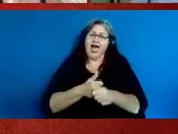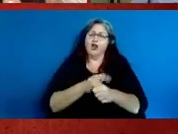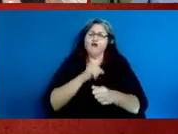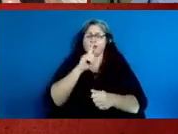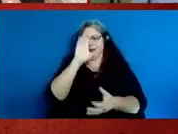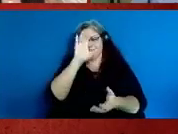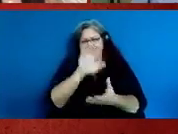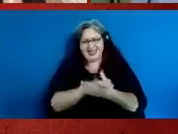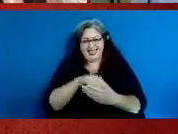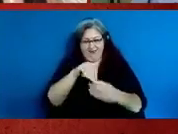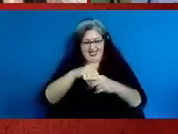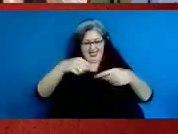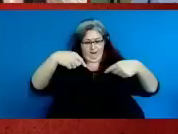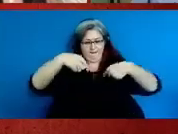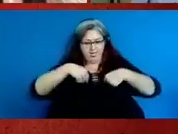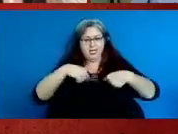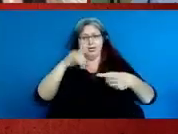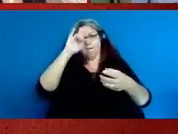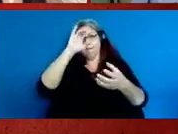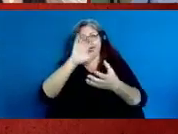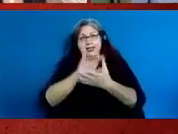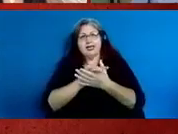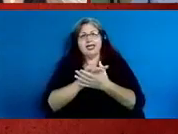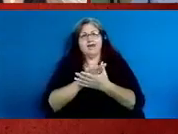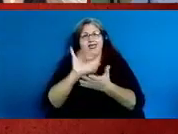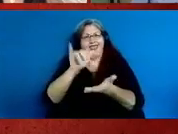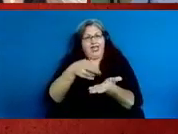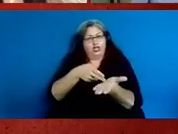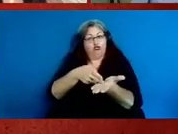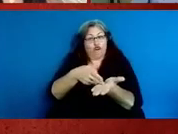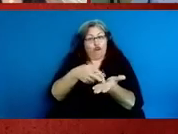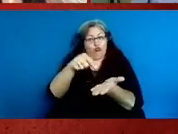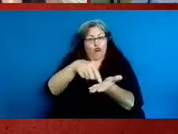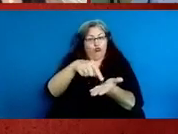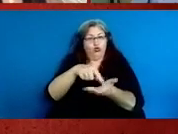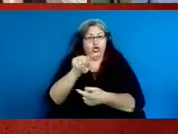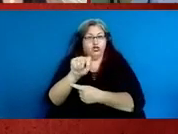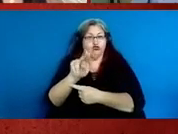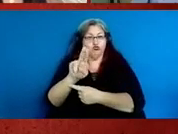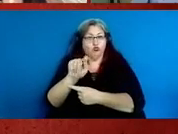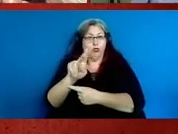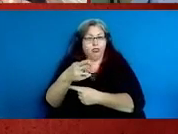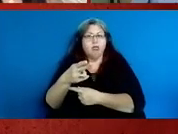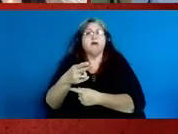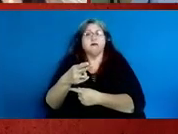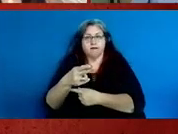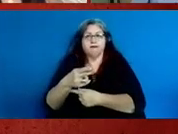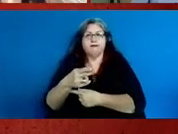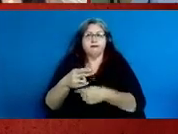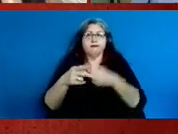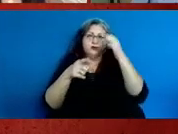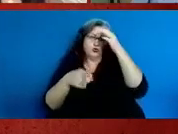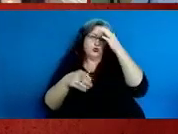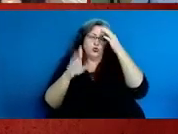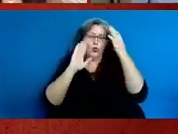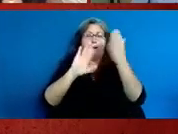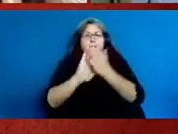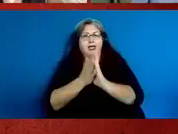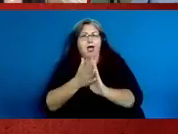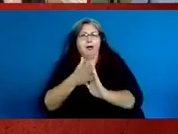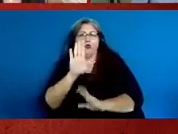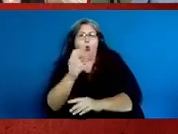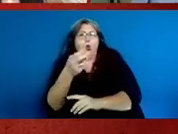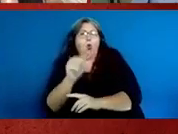yourself and you believe in your truth, that you will be the hero or heroine of your own